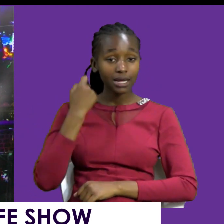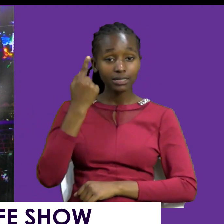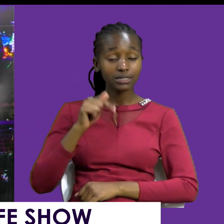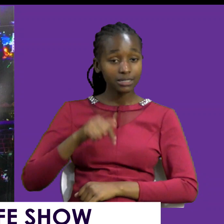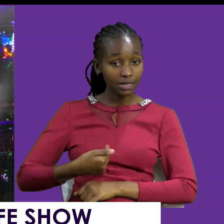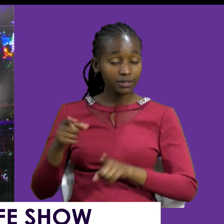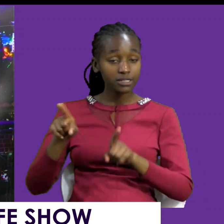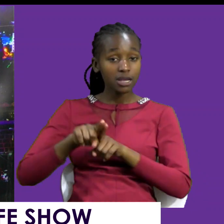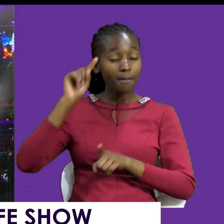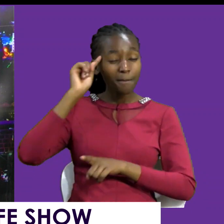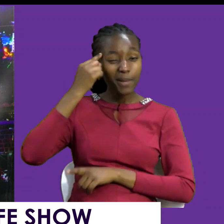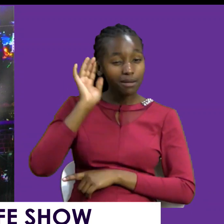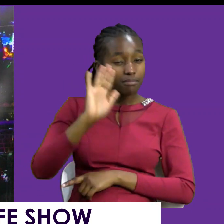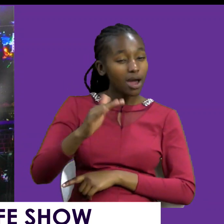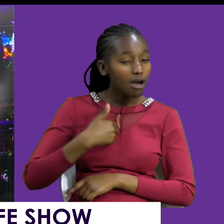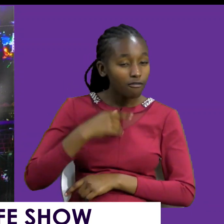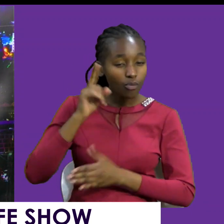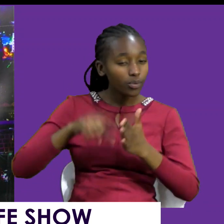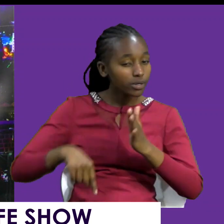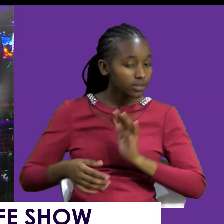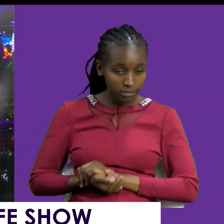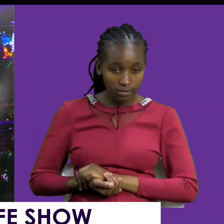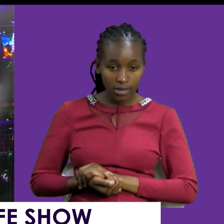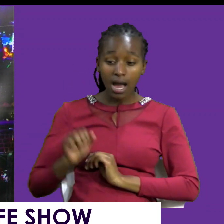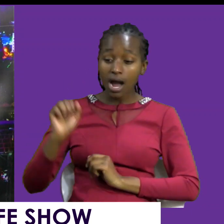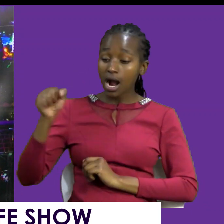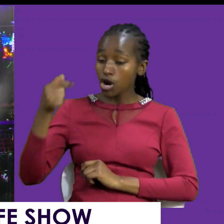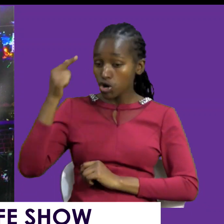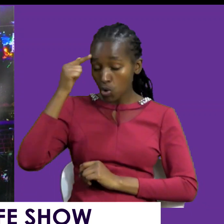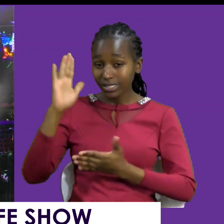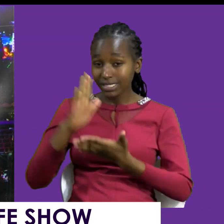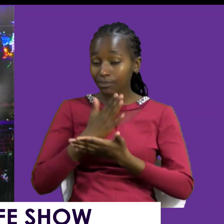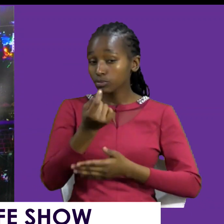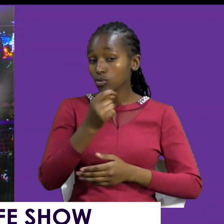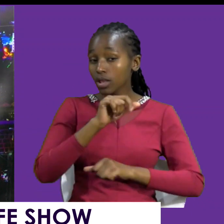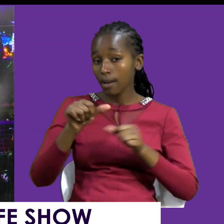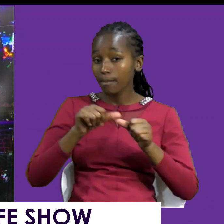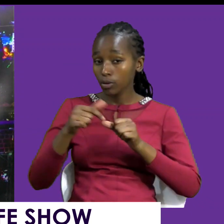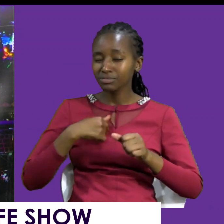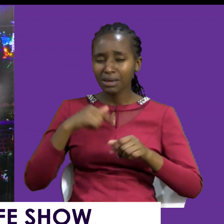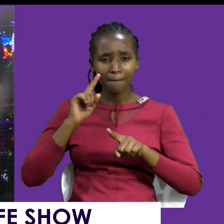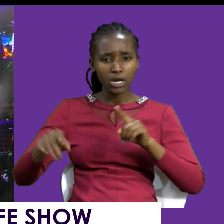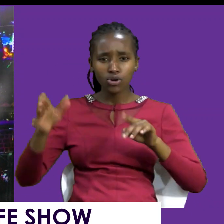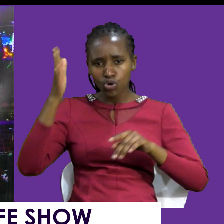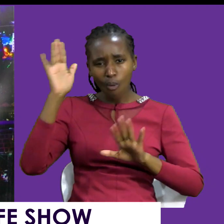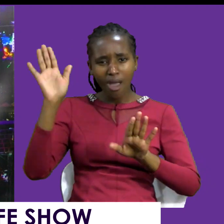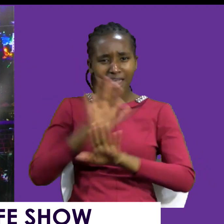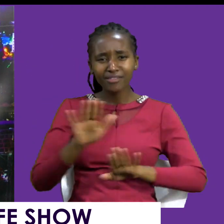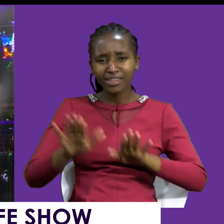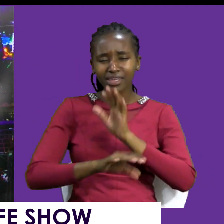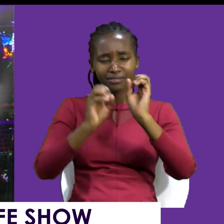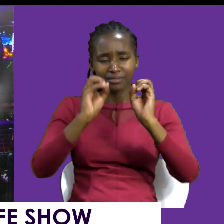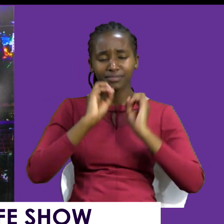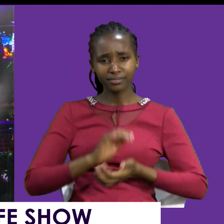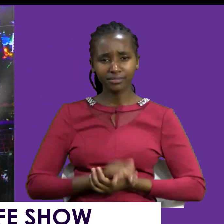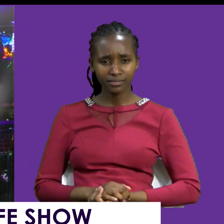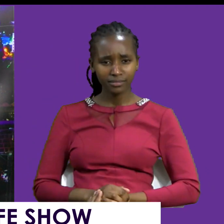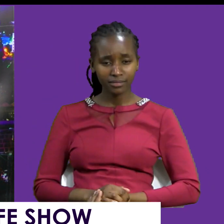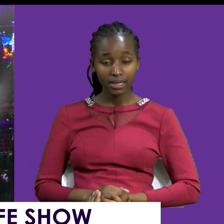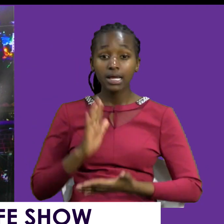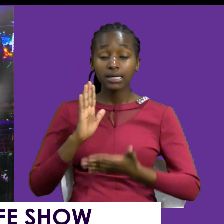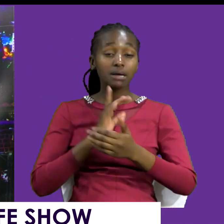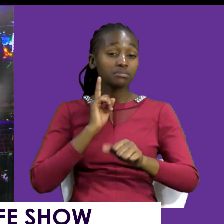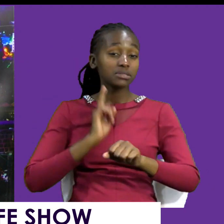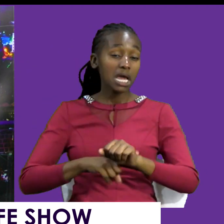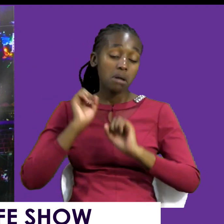may know an aspect of me, but they don't know everything. Somebody may call you like, probably you are in luck or you're